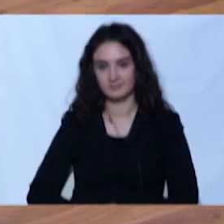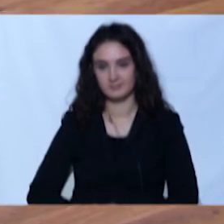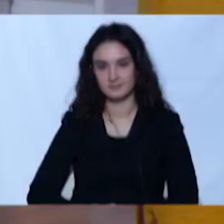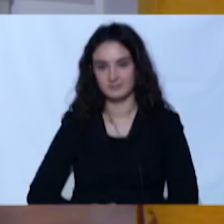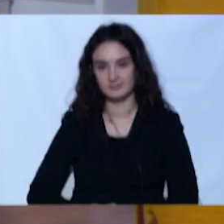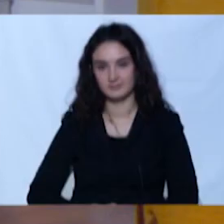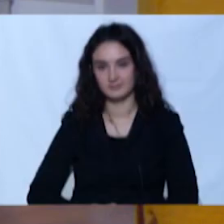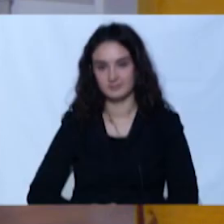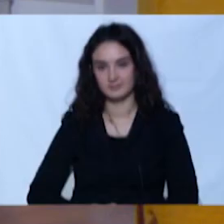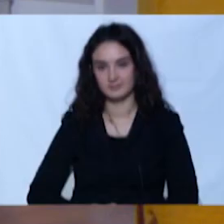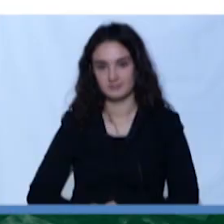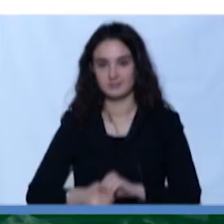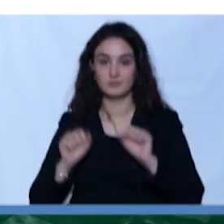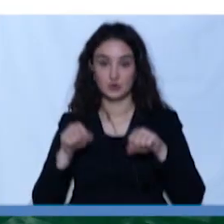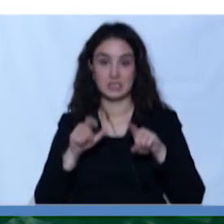You can use these